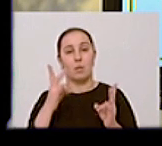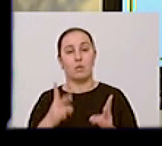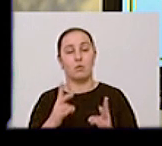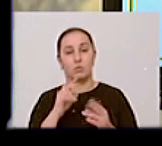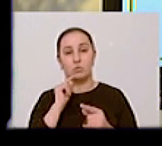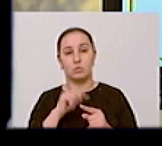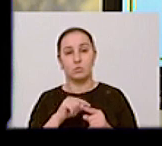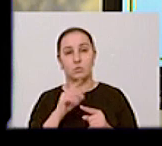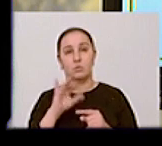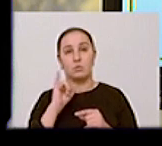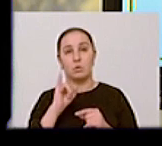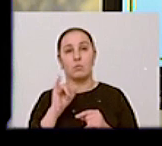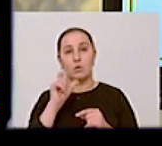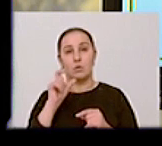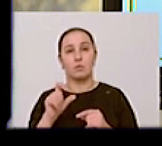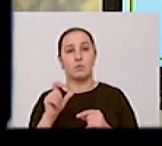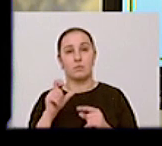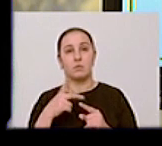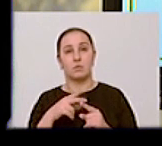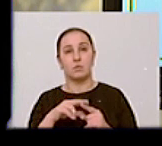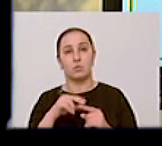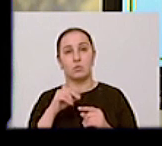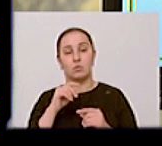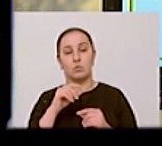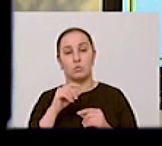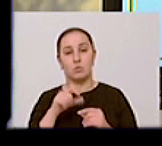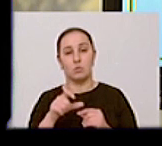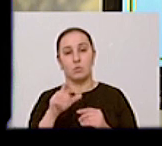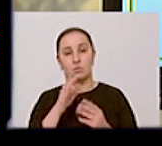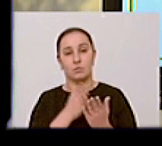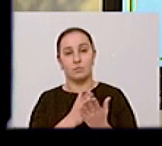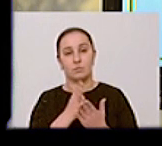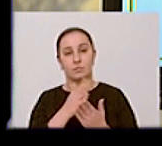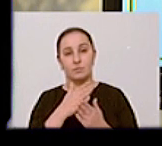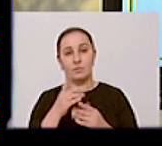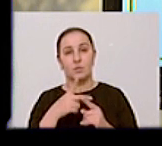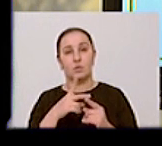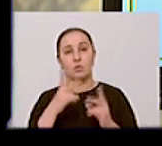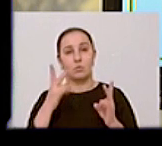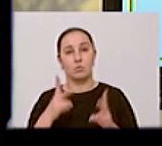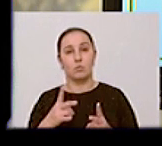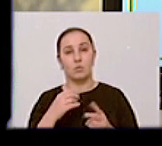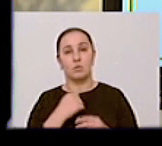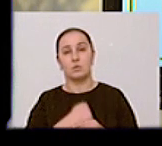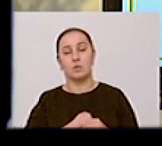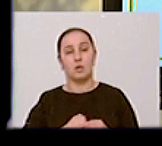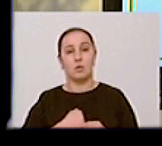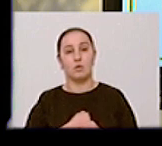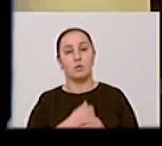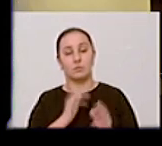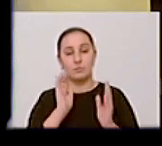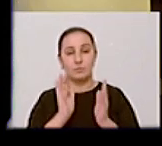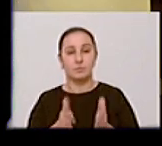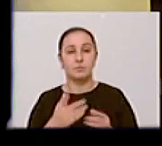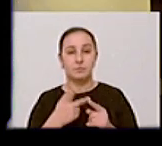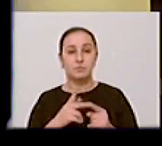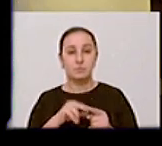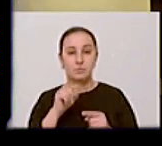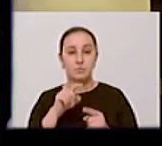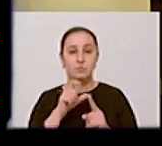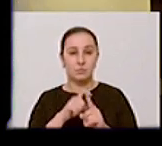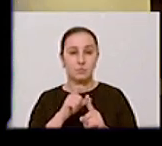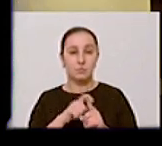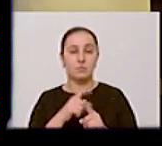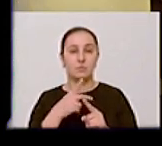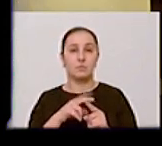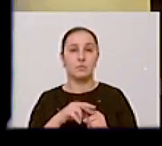uchradi. Yomon rafiqlar yo'ldan chiqardilarki, qurboni jaholat bo'ldingiz. Ushbu